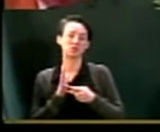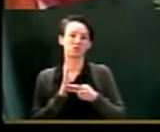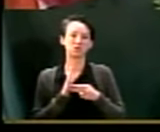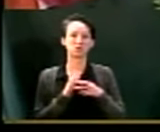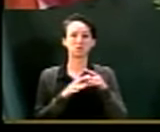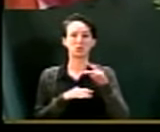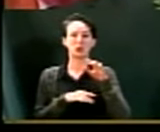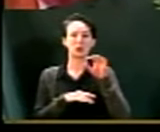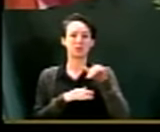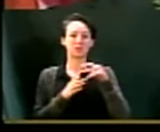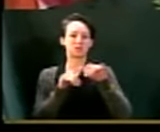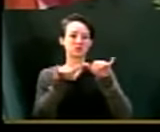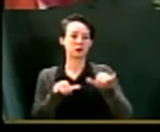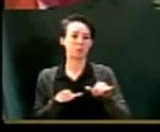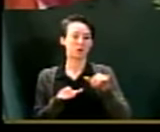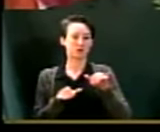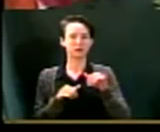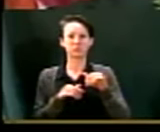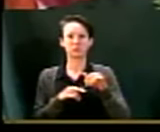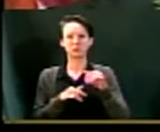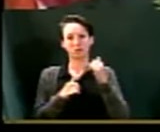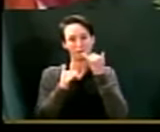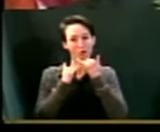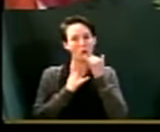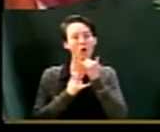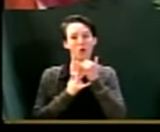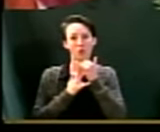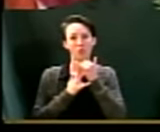Department of Education has to know this as well.